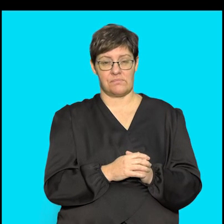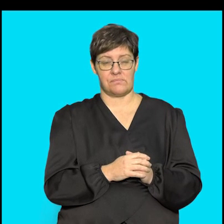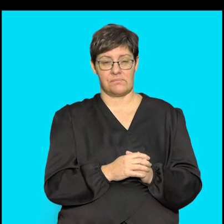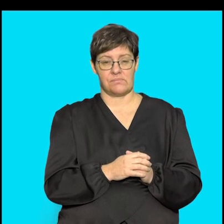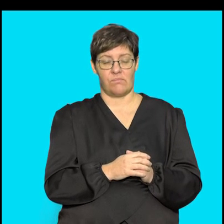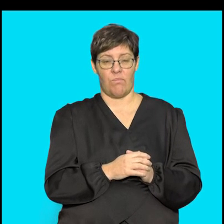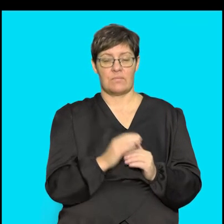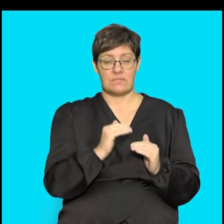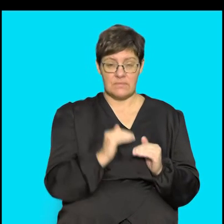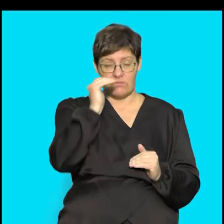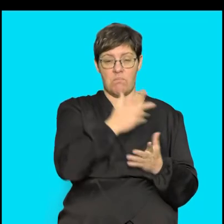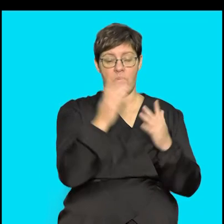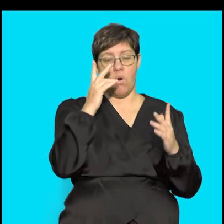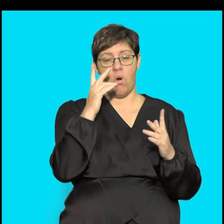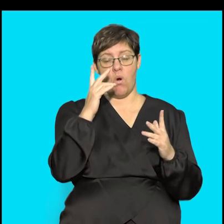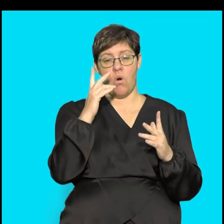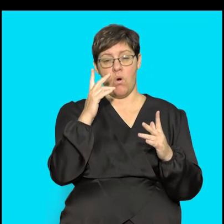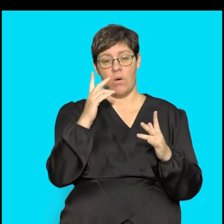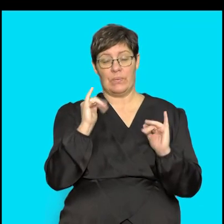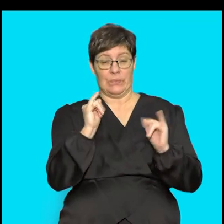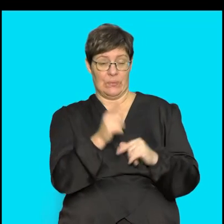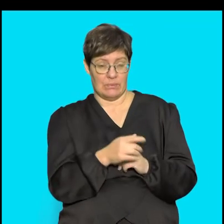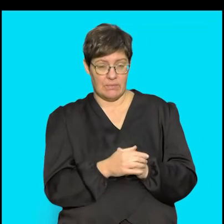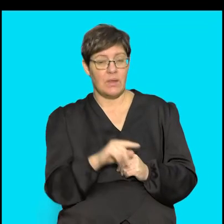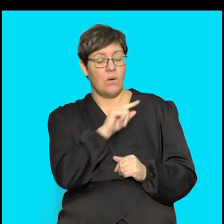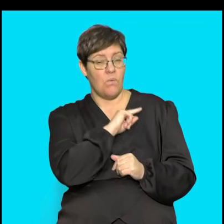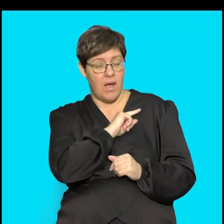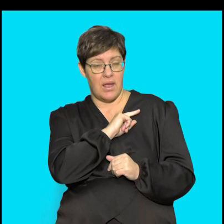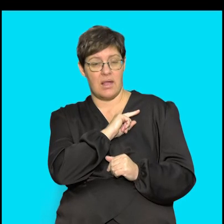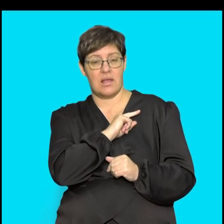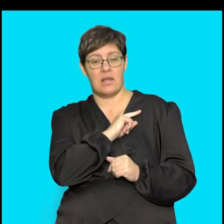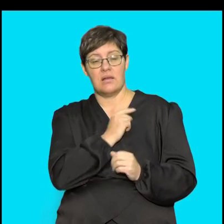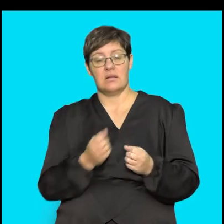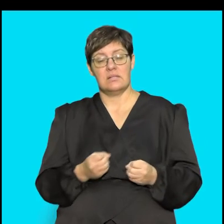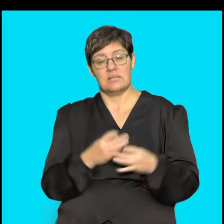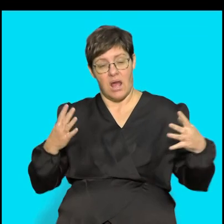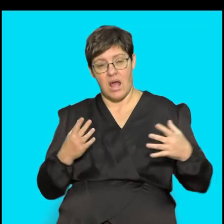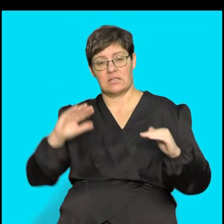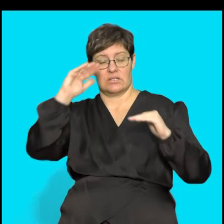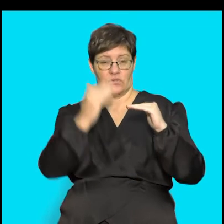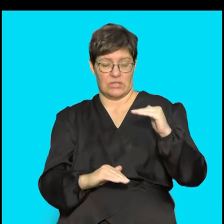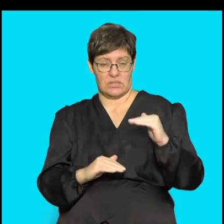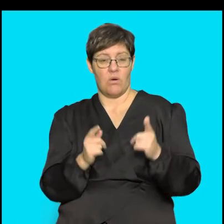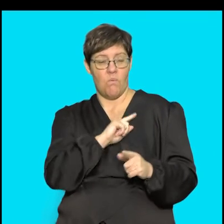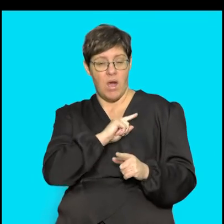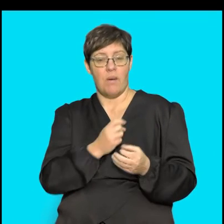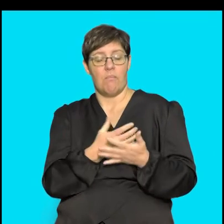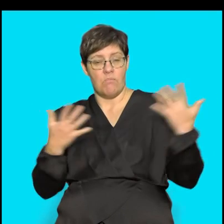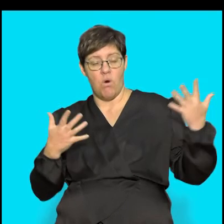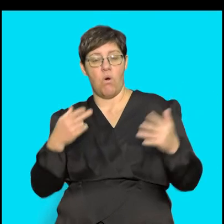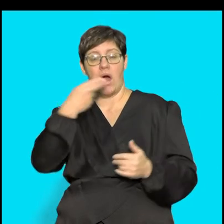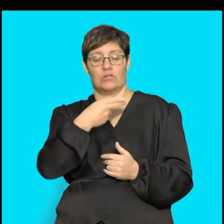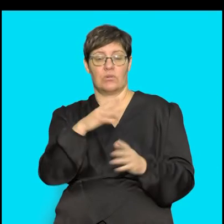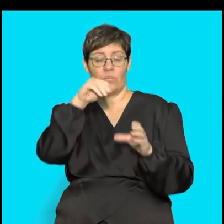and it will increase sharply because it will then start to decrease. There was now a lot